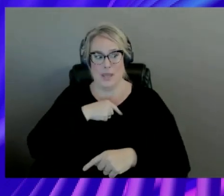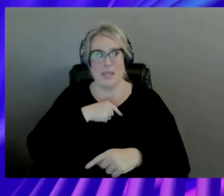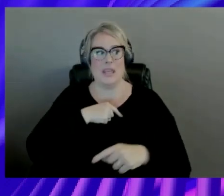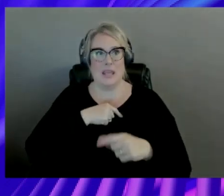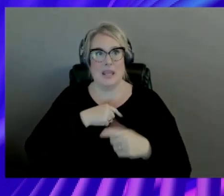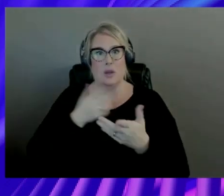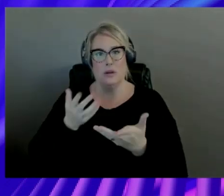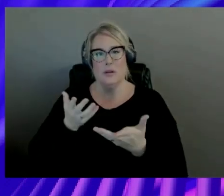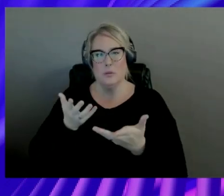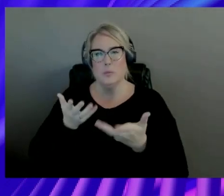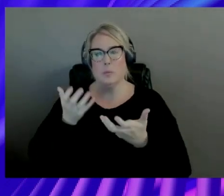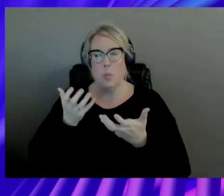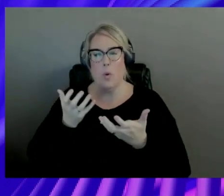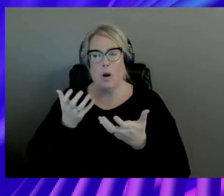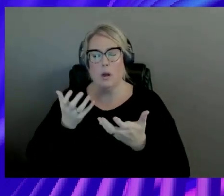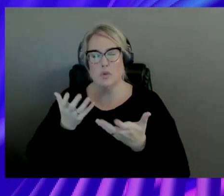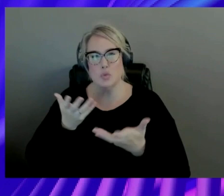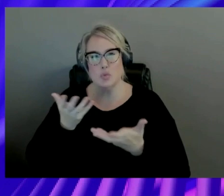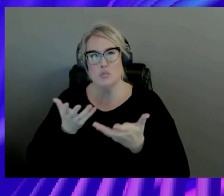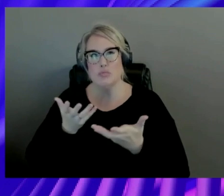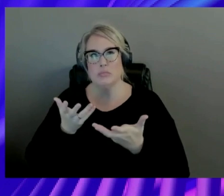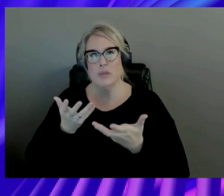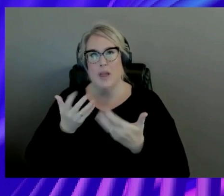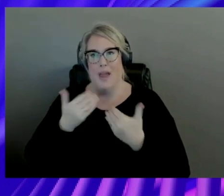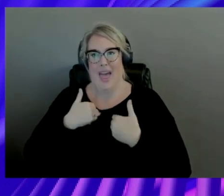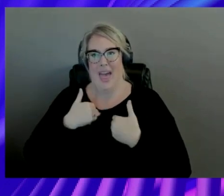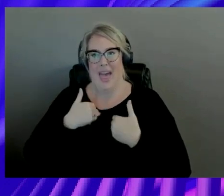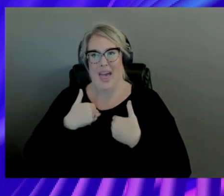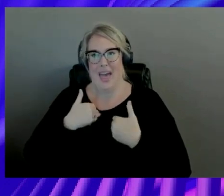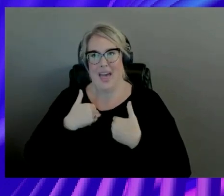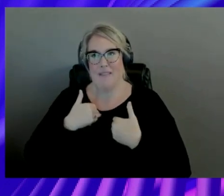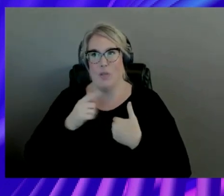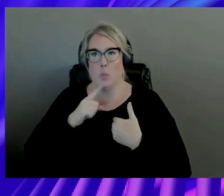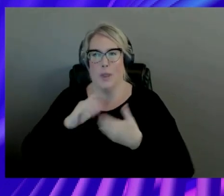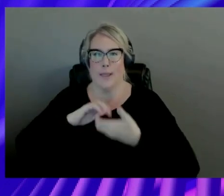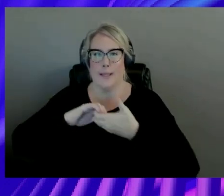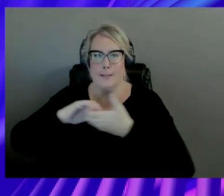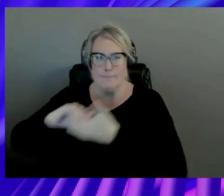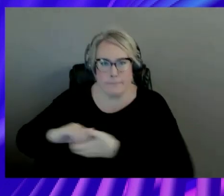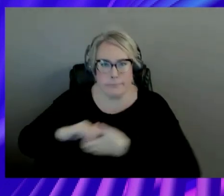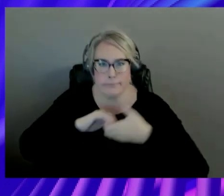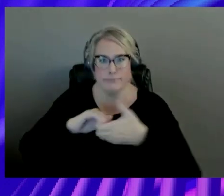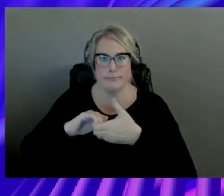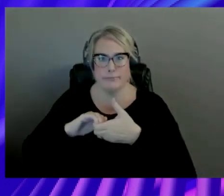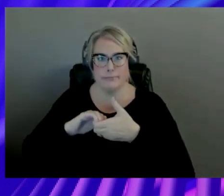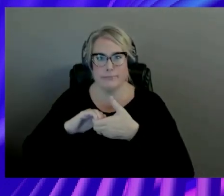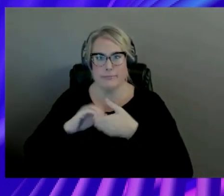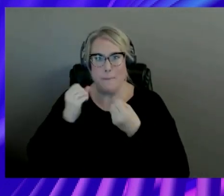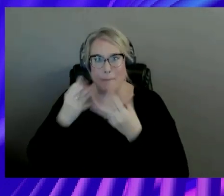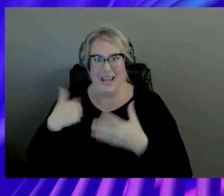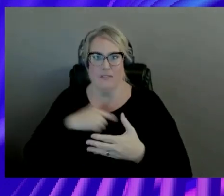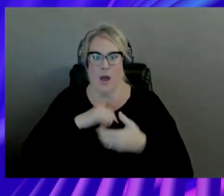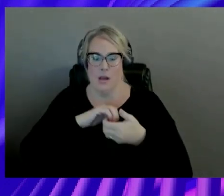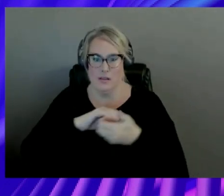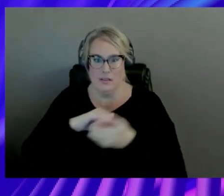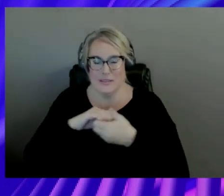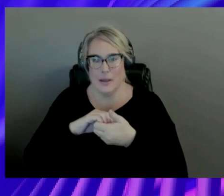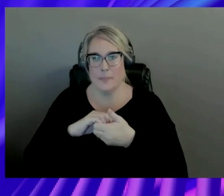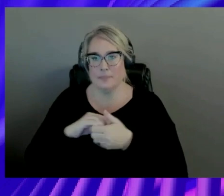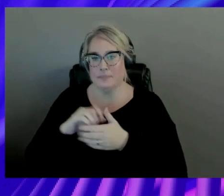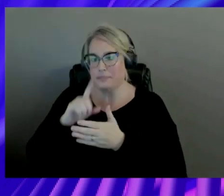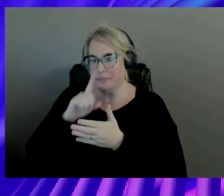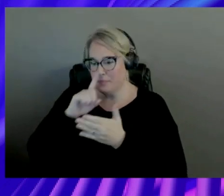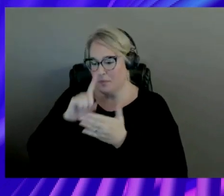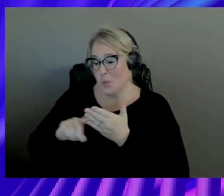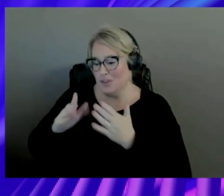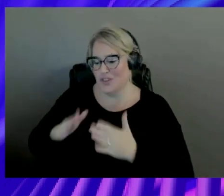to have that strength in numbers, right? Researchers are often looked at as lone wolves,